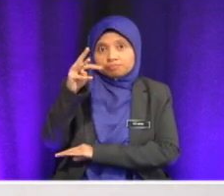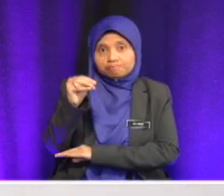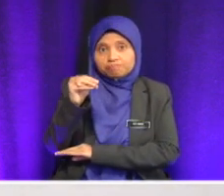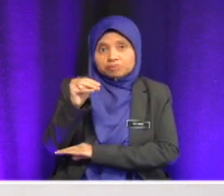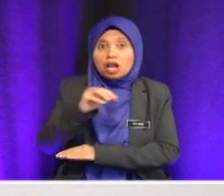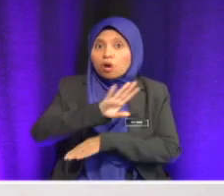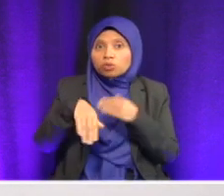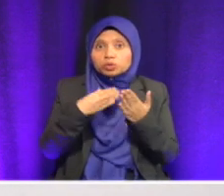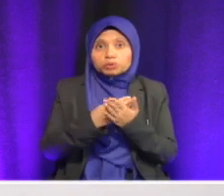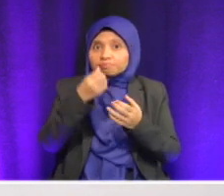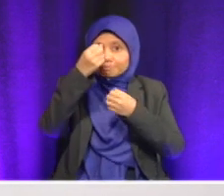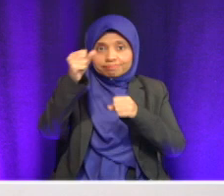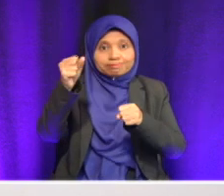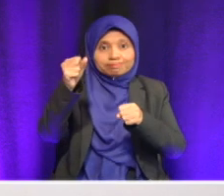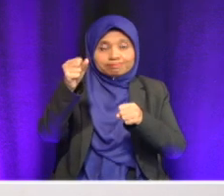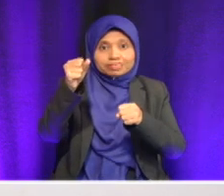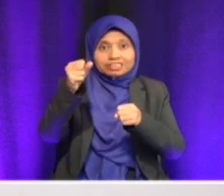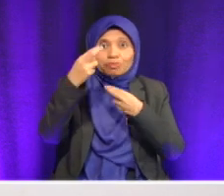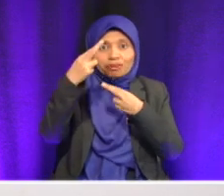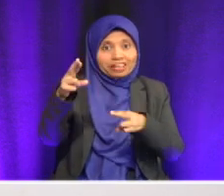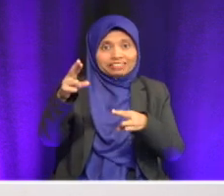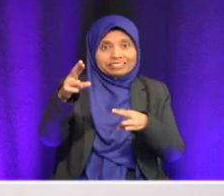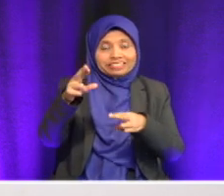you ready for today's lesson? If you're ready, give me a thumbs up.